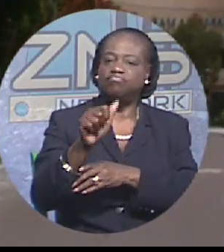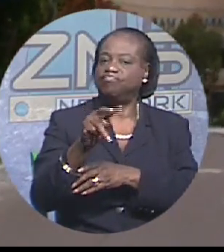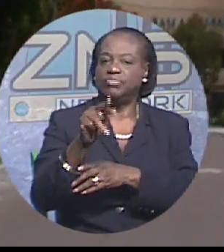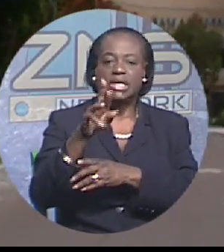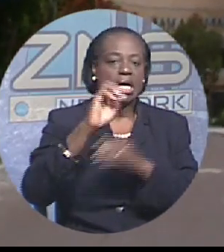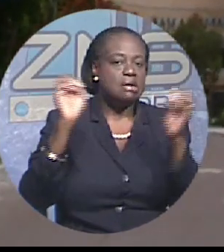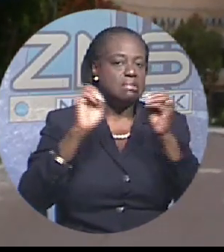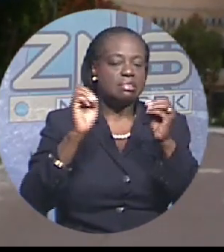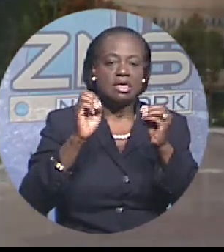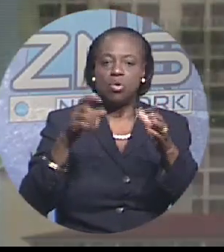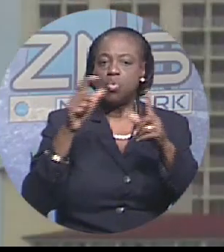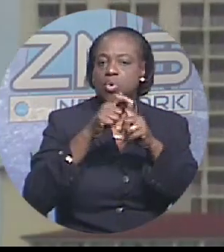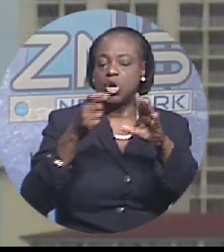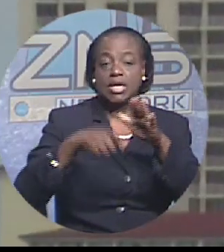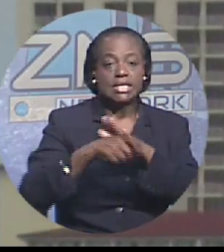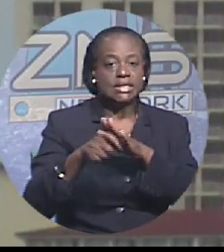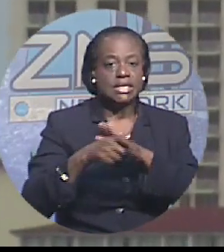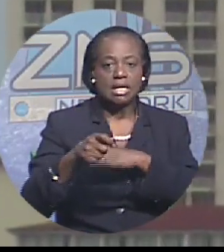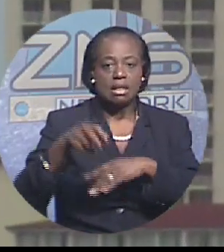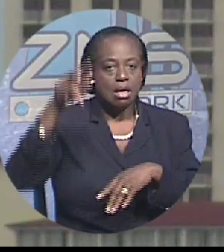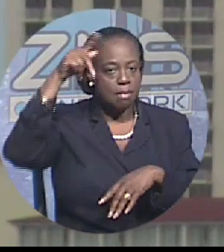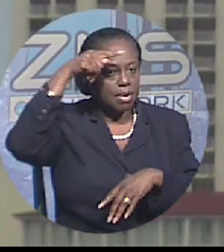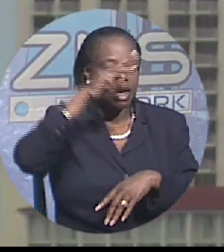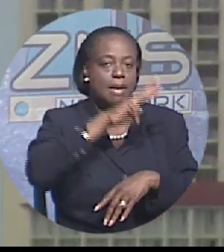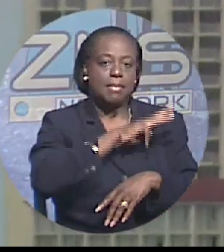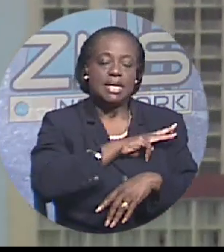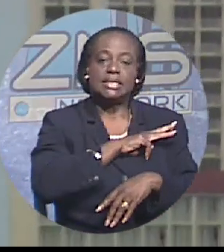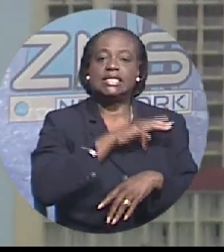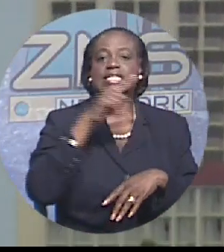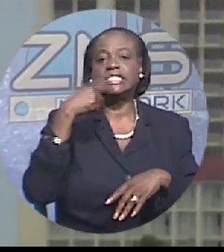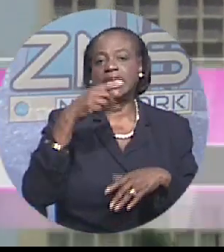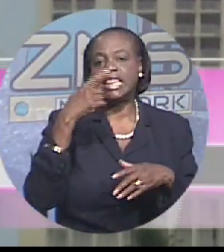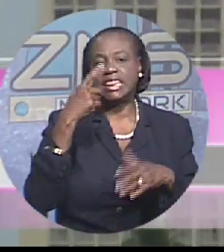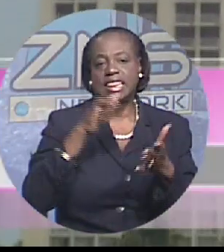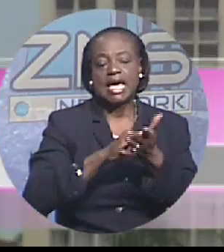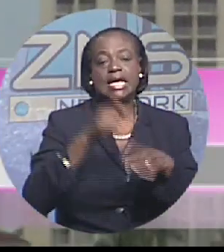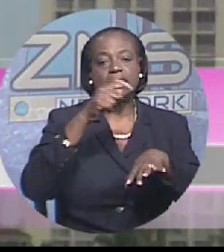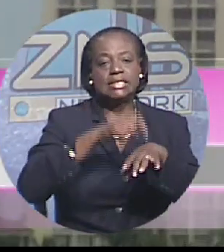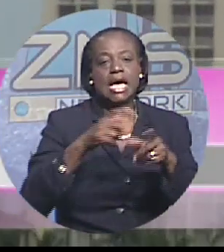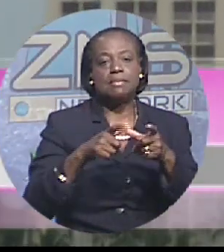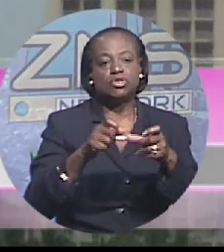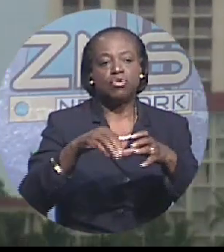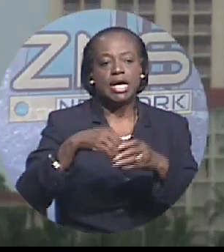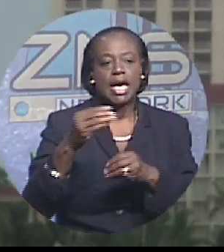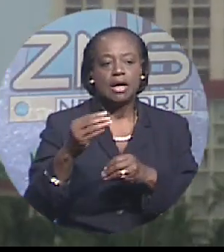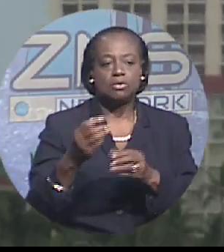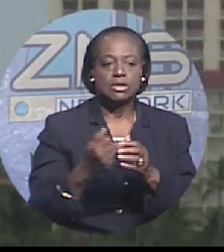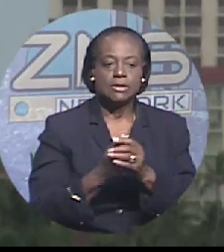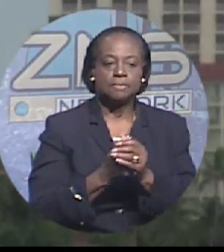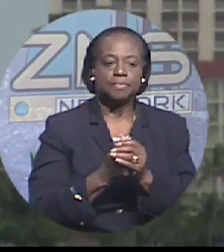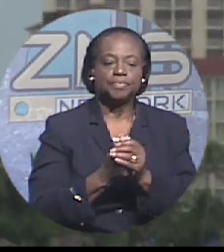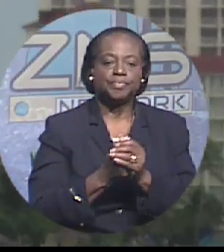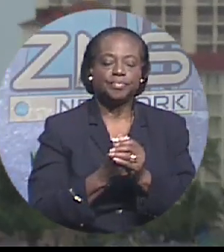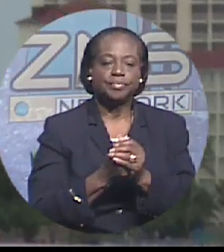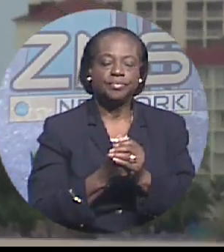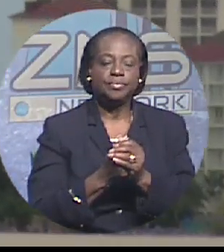deal, and the Prime Minister minced no words alluding to the fact that time is running out.